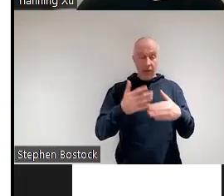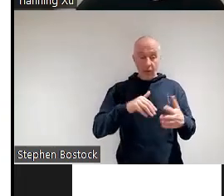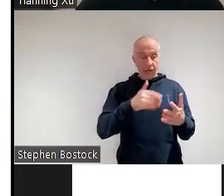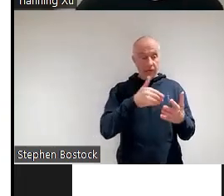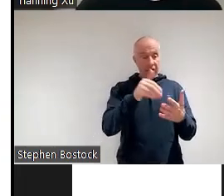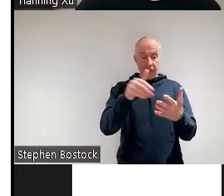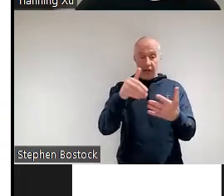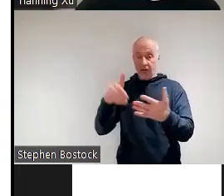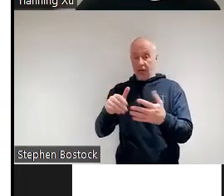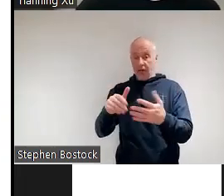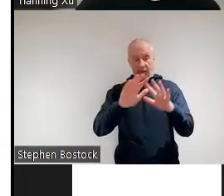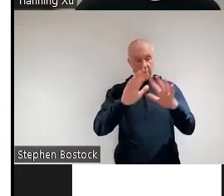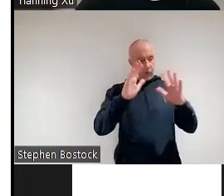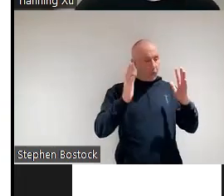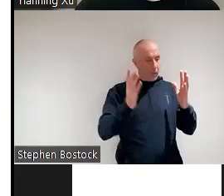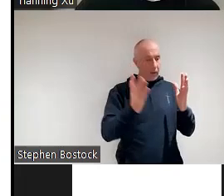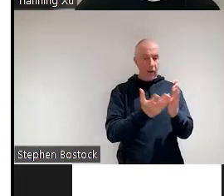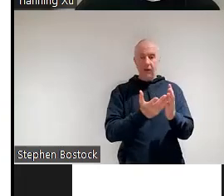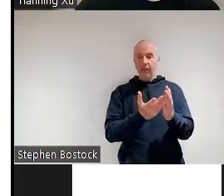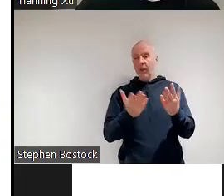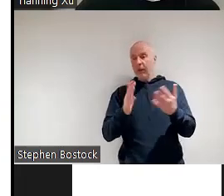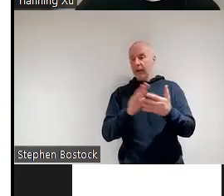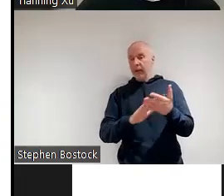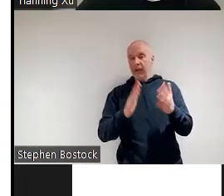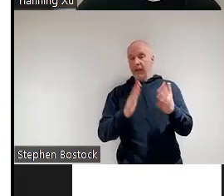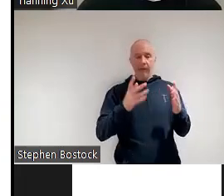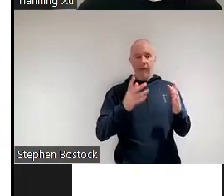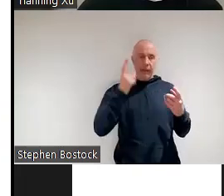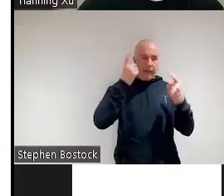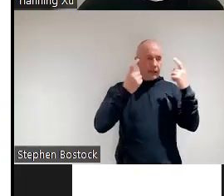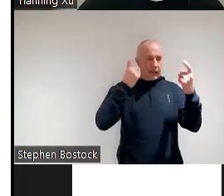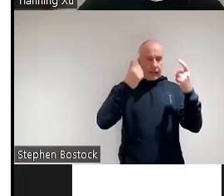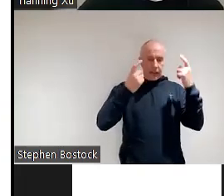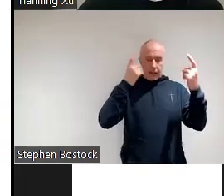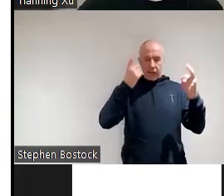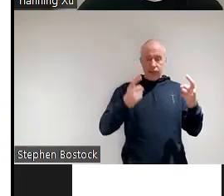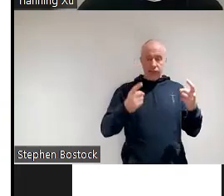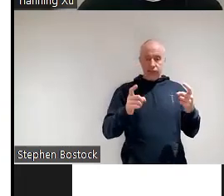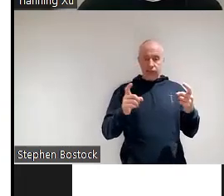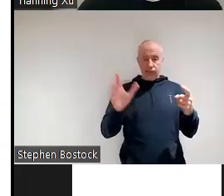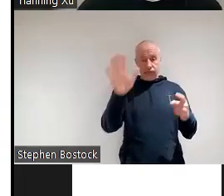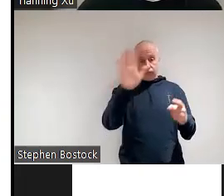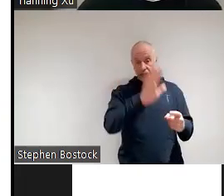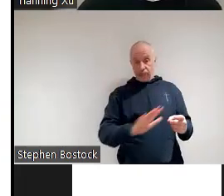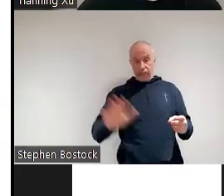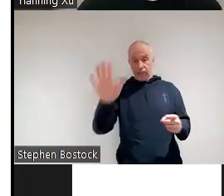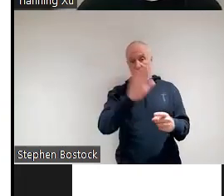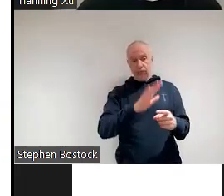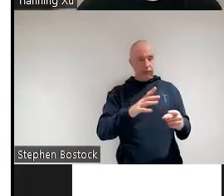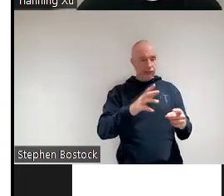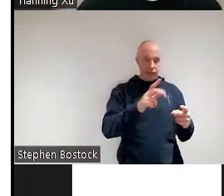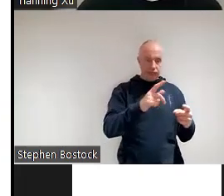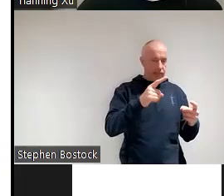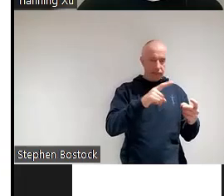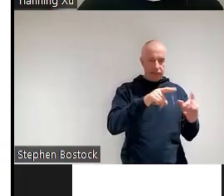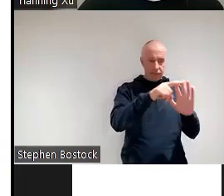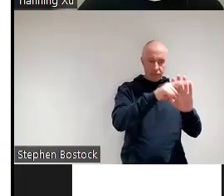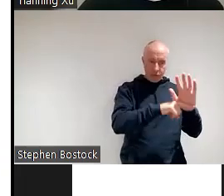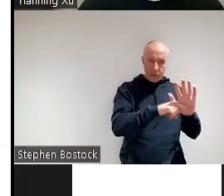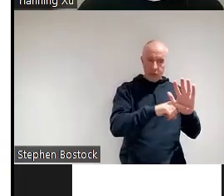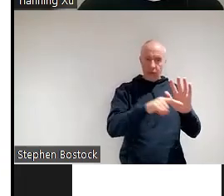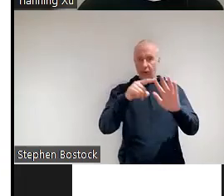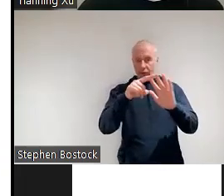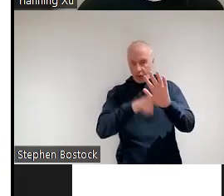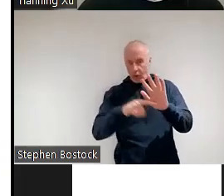countries, but that basically means that you have to consider across all the continents, all the countries, what certification you have to do, how you're going to certify it, how